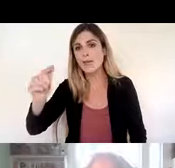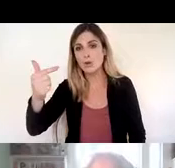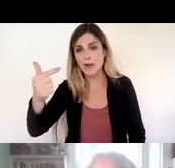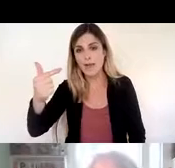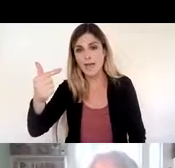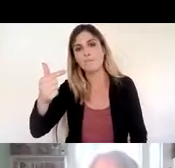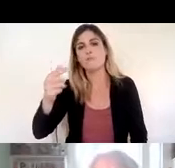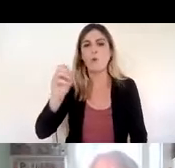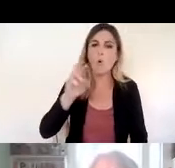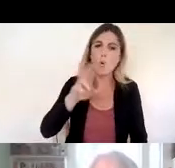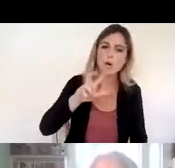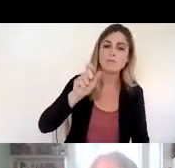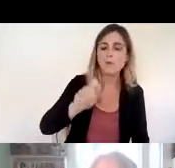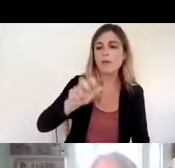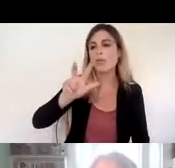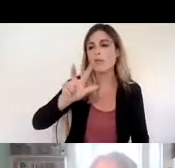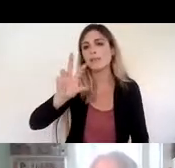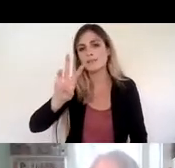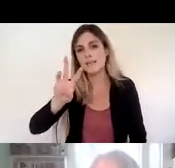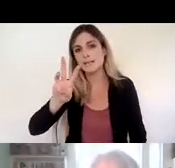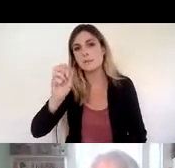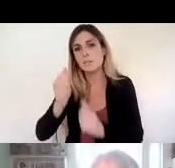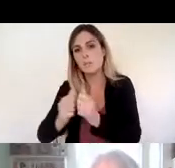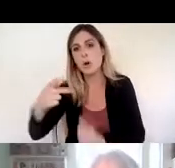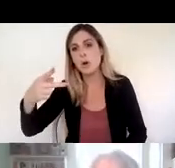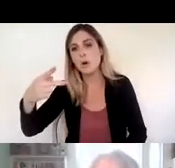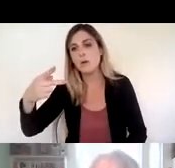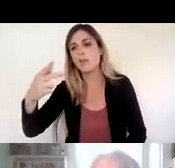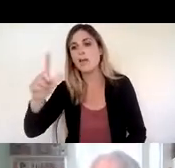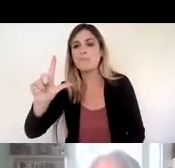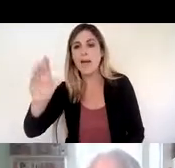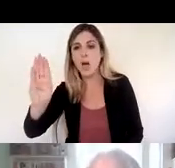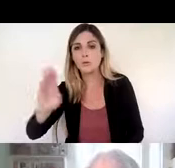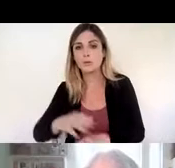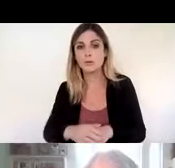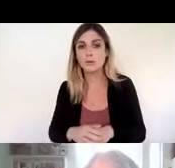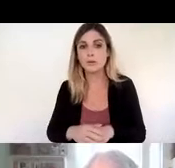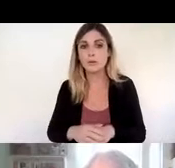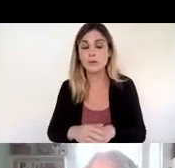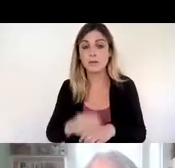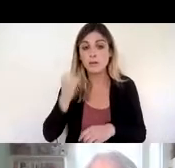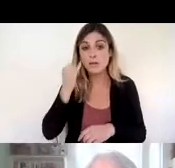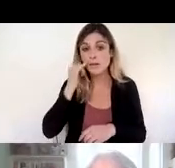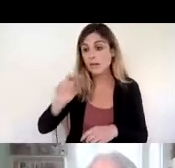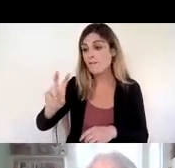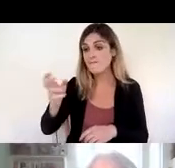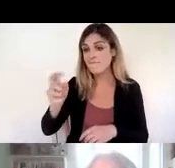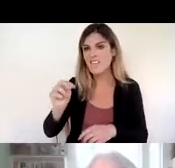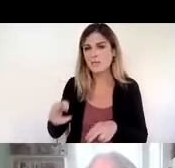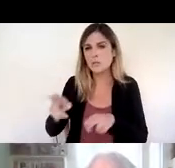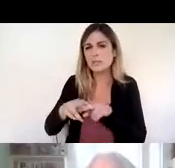system, that translates to 0.36 grams per pound of body weight. We boost that up just a little bit for vegans to